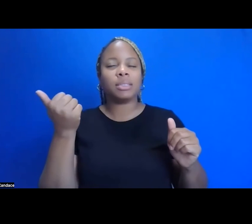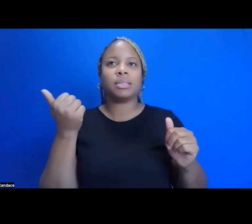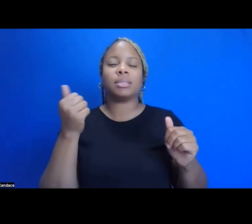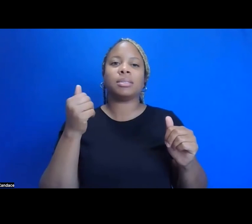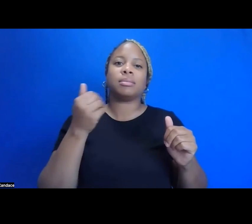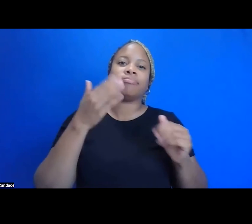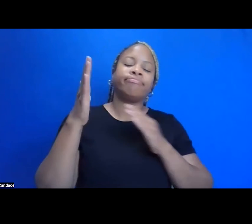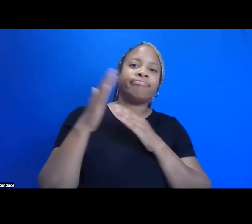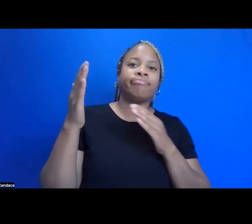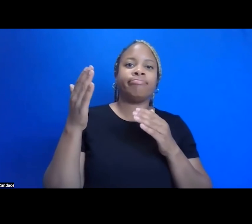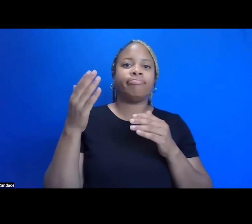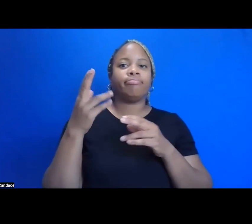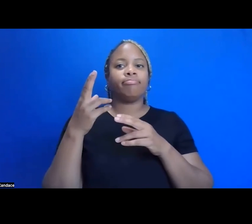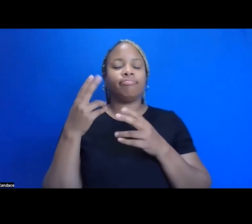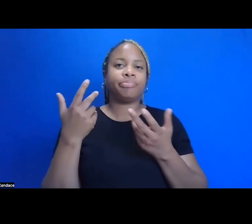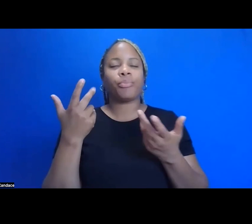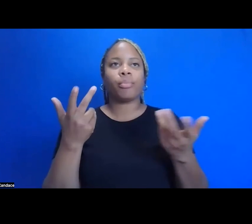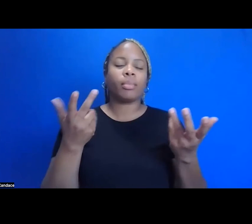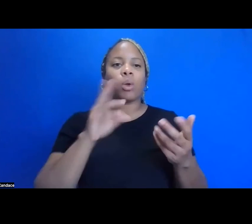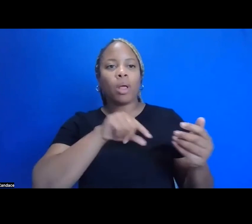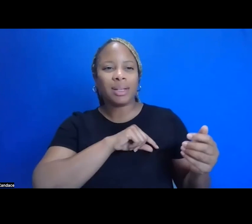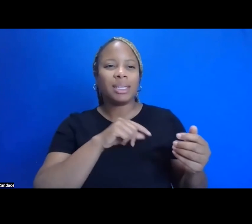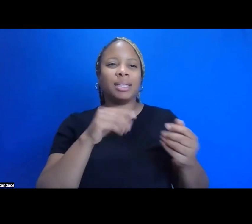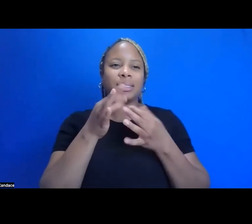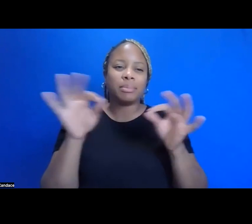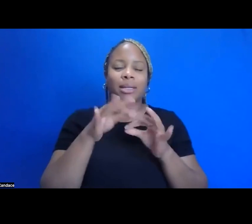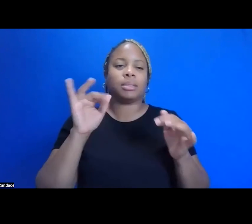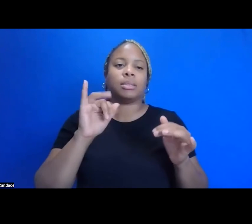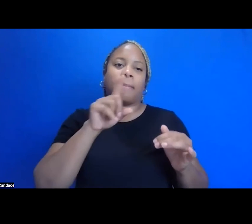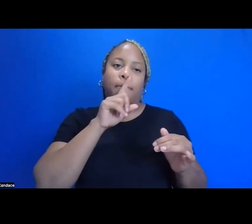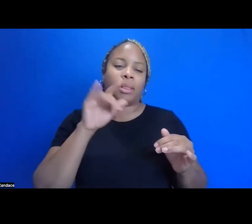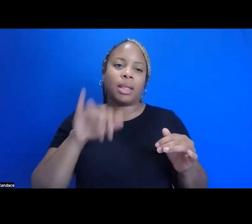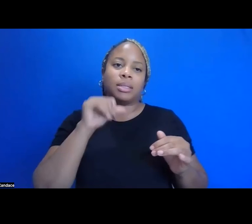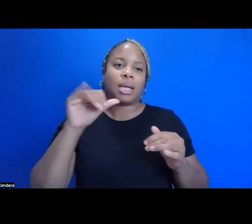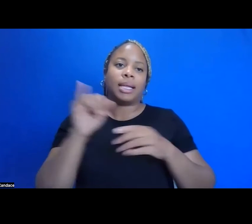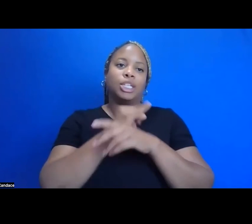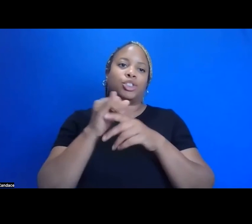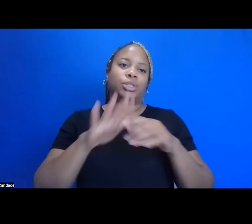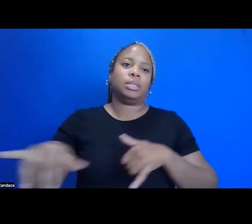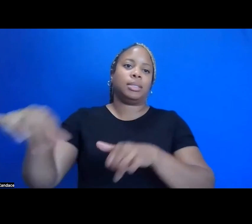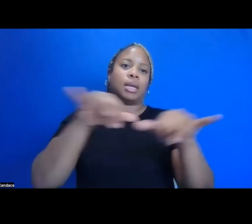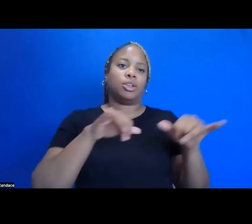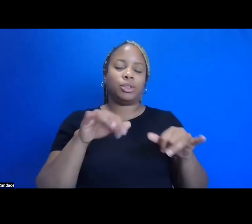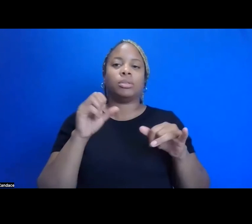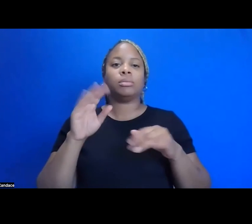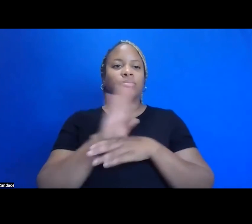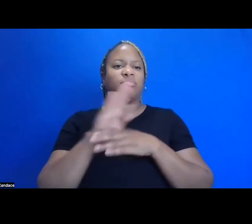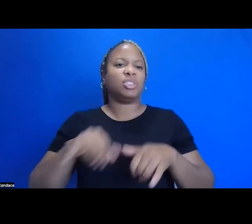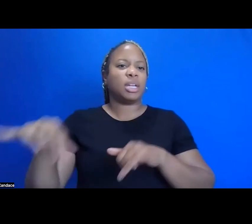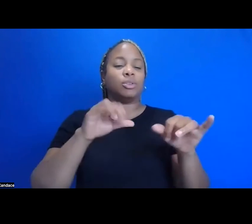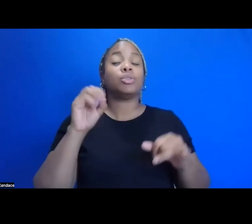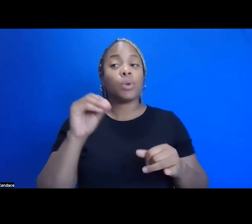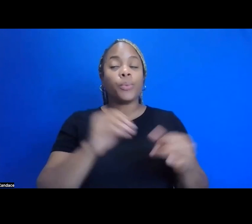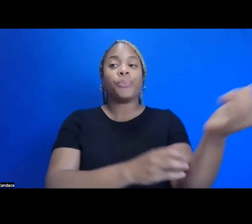ideal, you know, quality subtitles, that's not an industry standard. So we've linked wherever we can